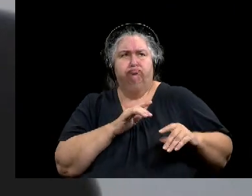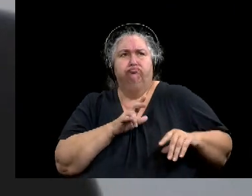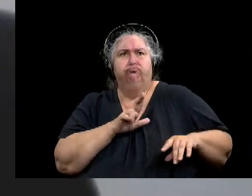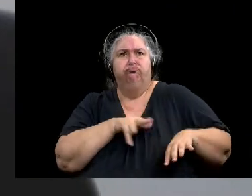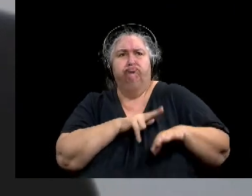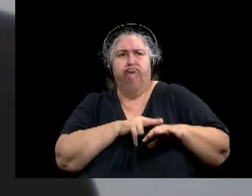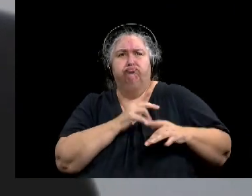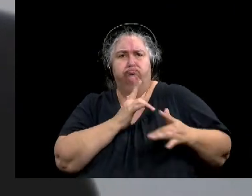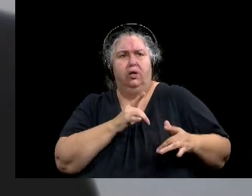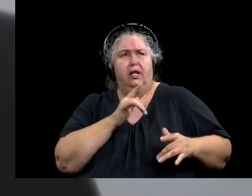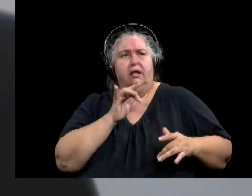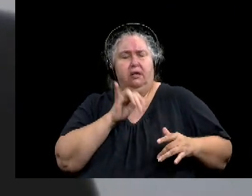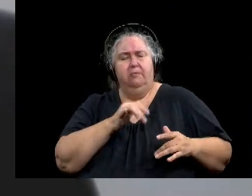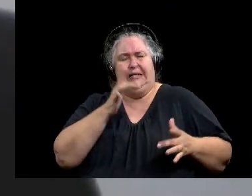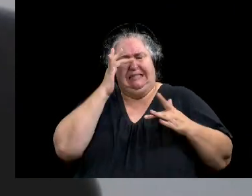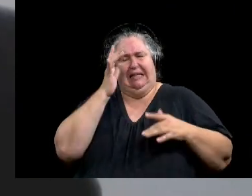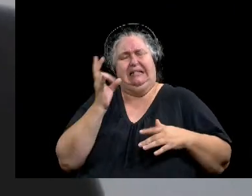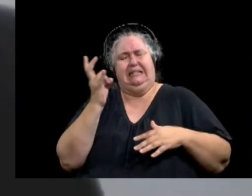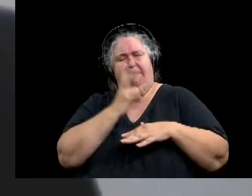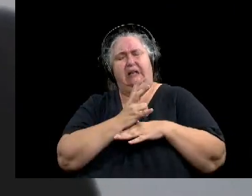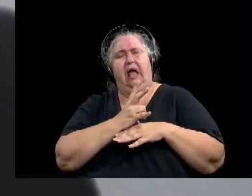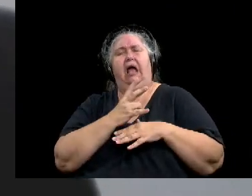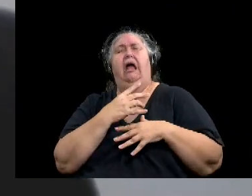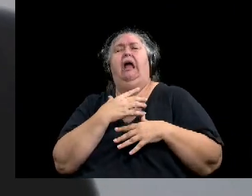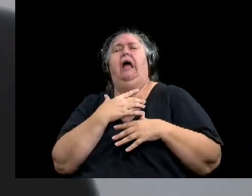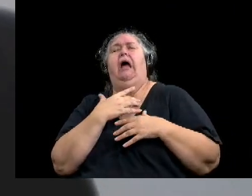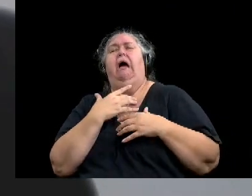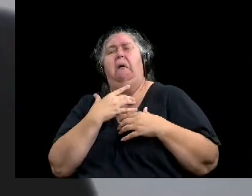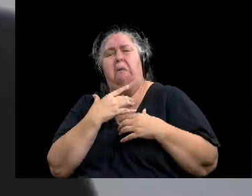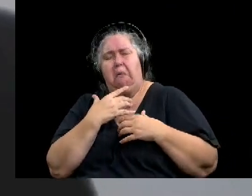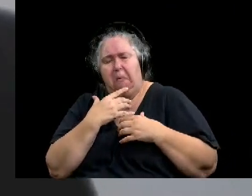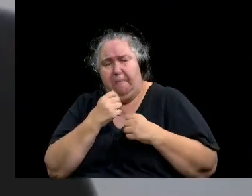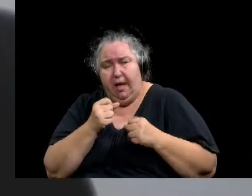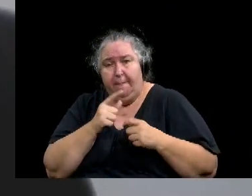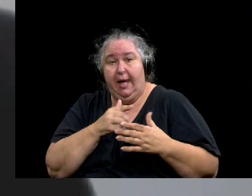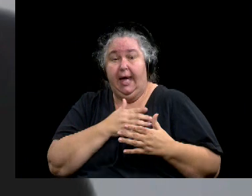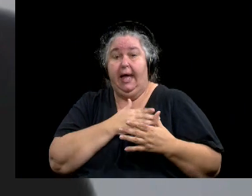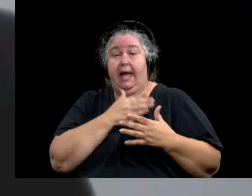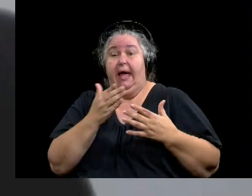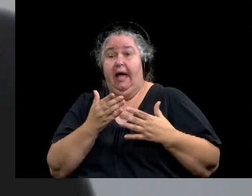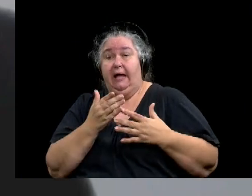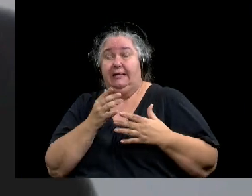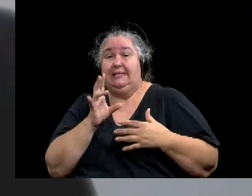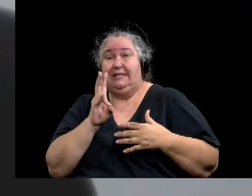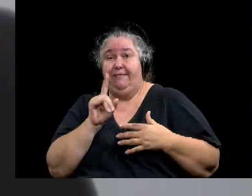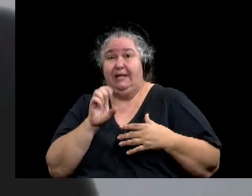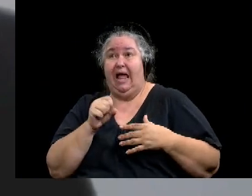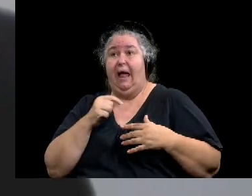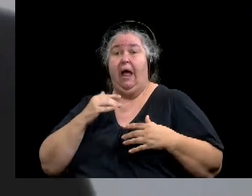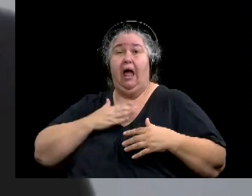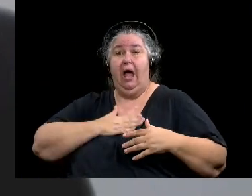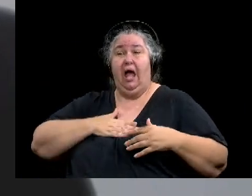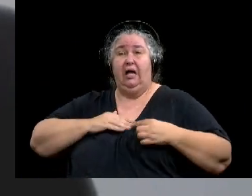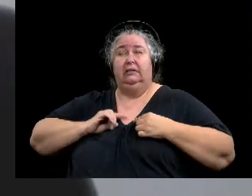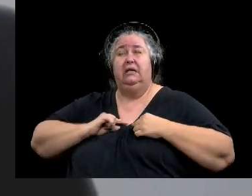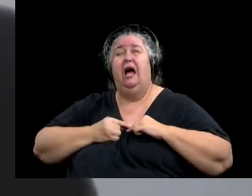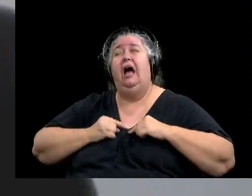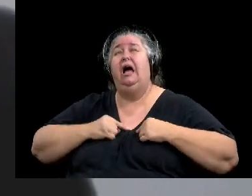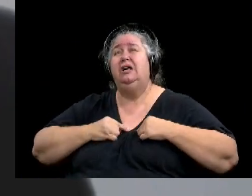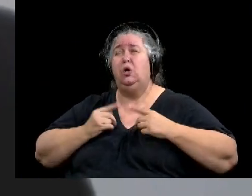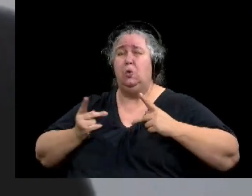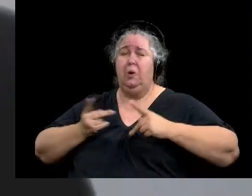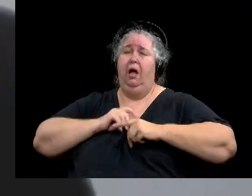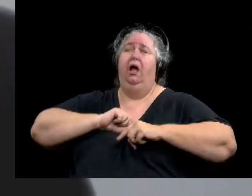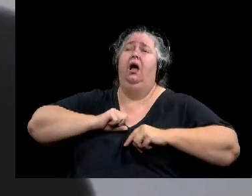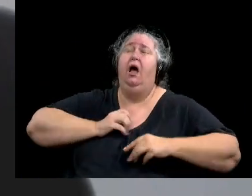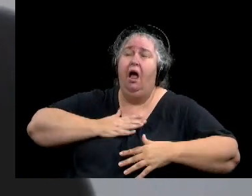be sick for those 7 days and get better. It's those next 7 days where people start to get chest pain, worsening cough, shortness